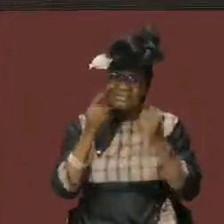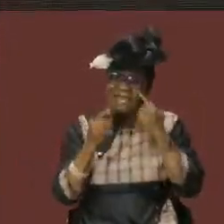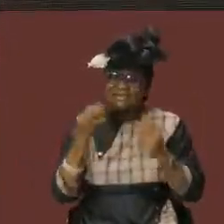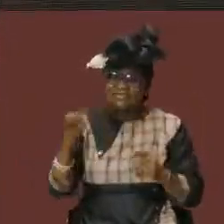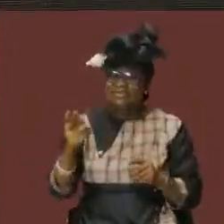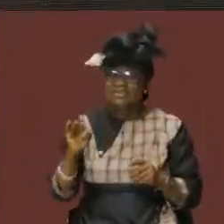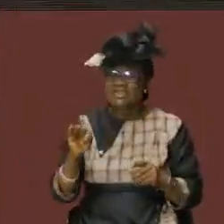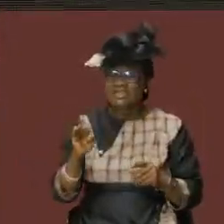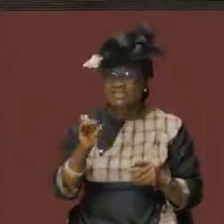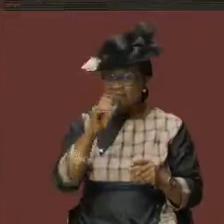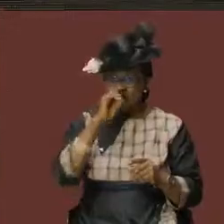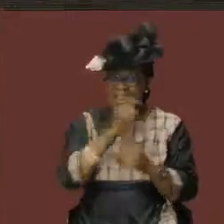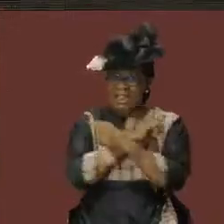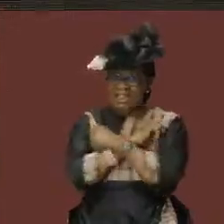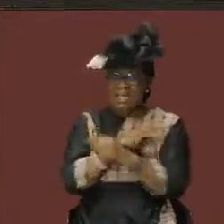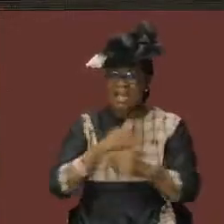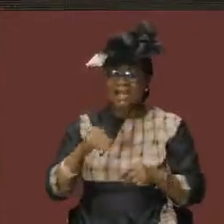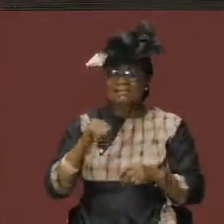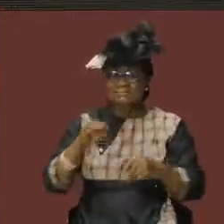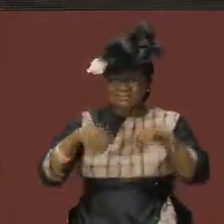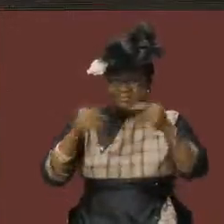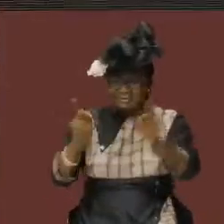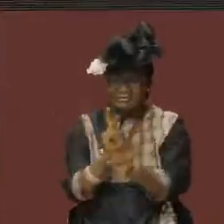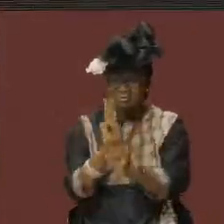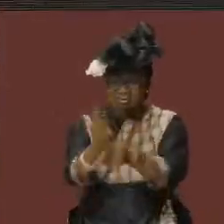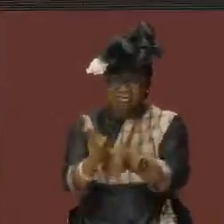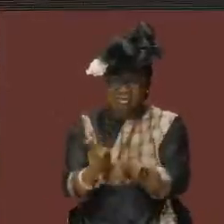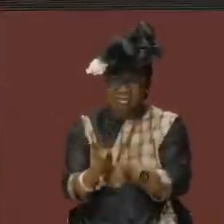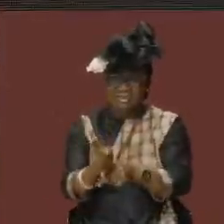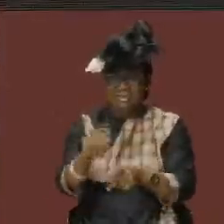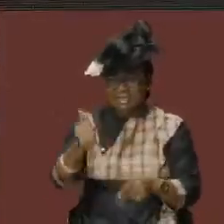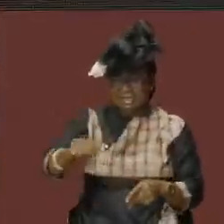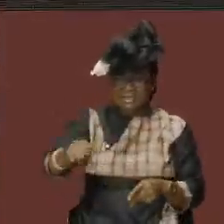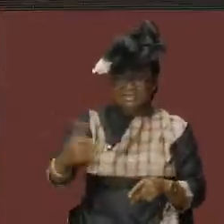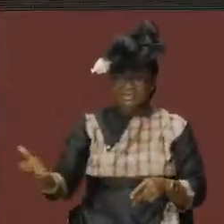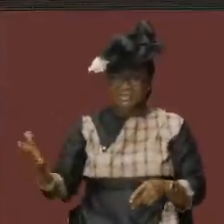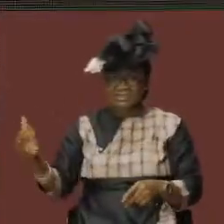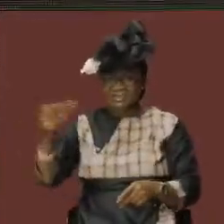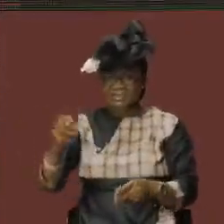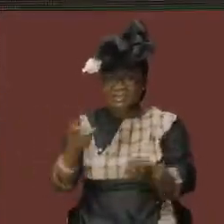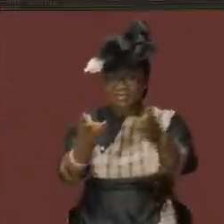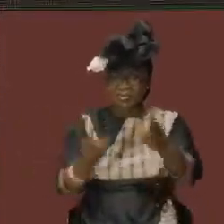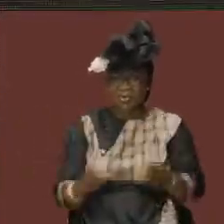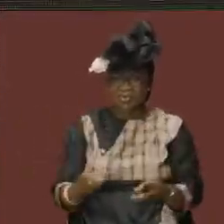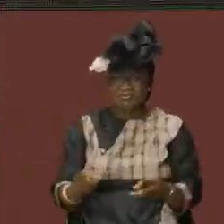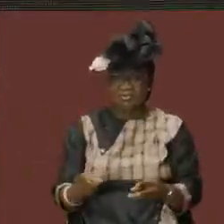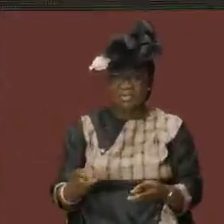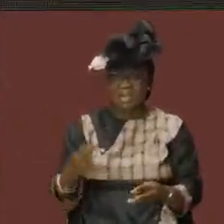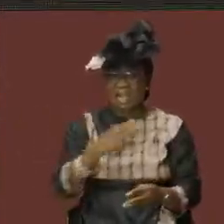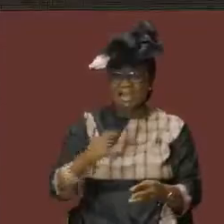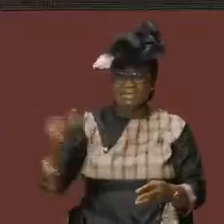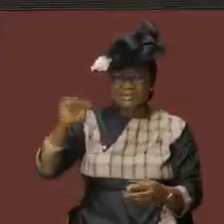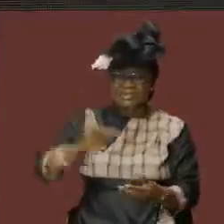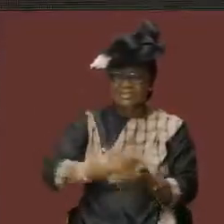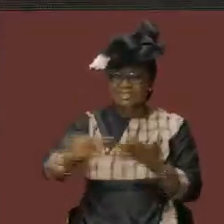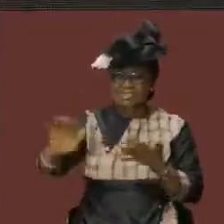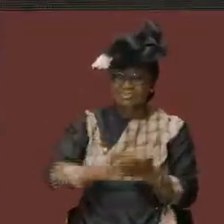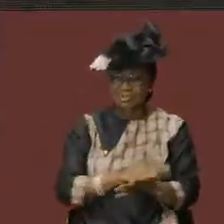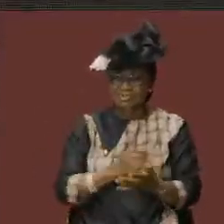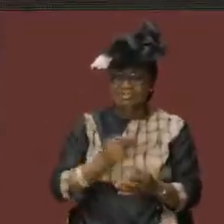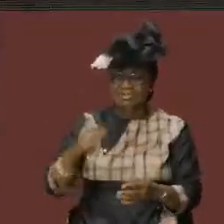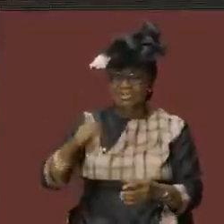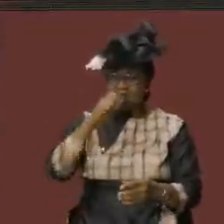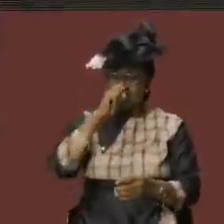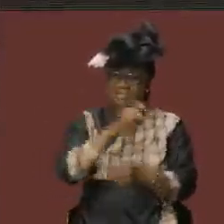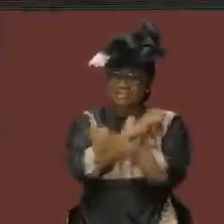they lent unto them such things as they required, and they spoiled the